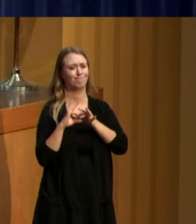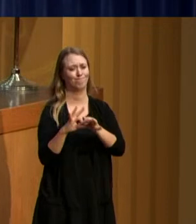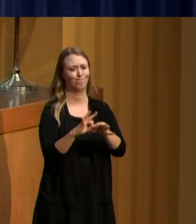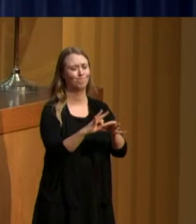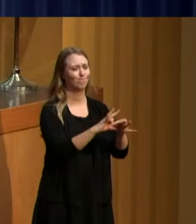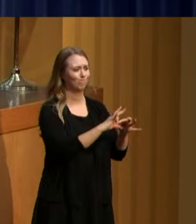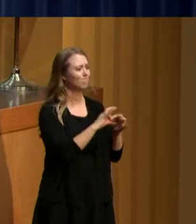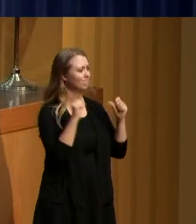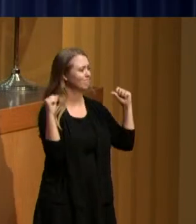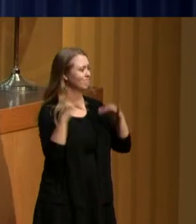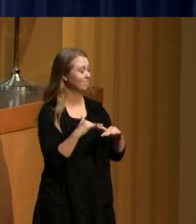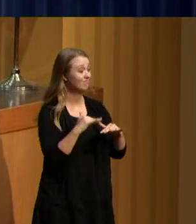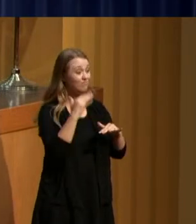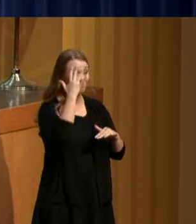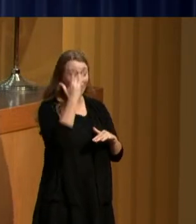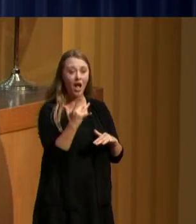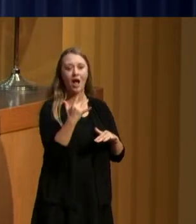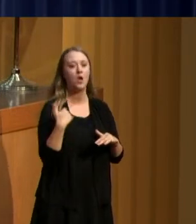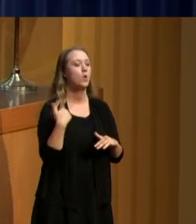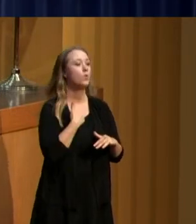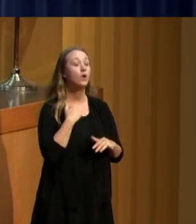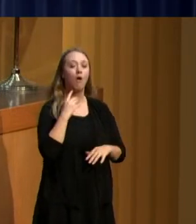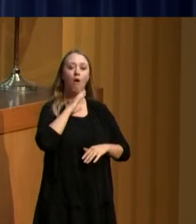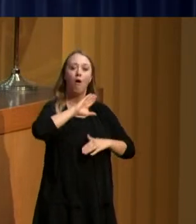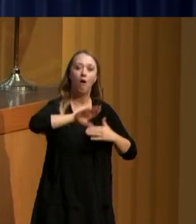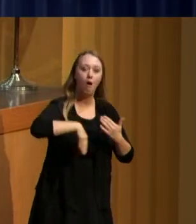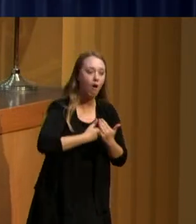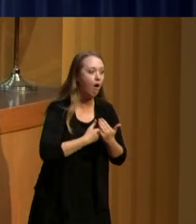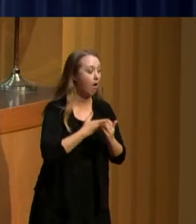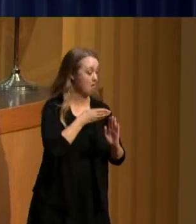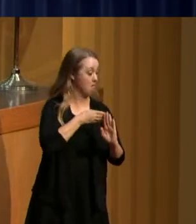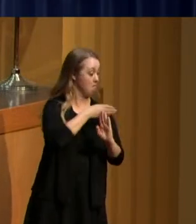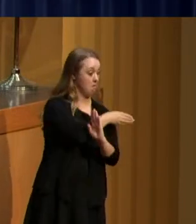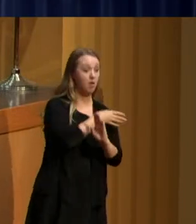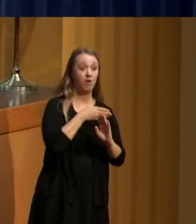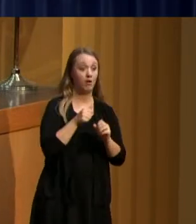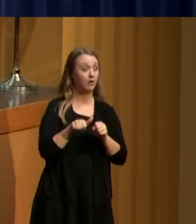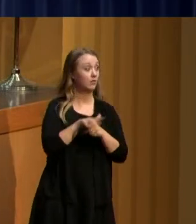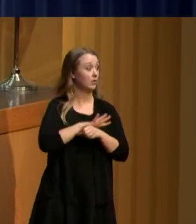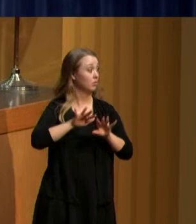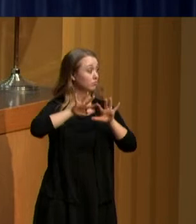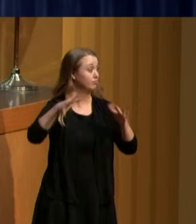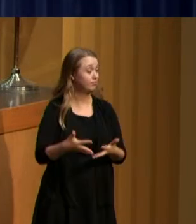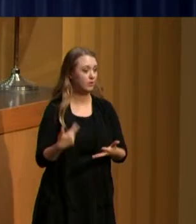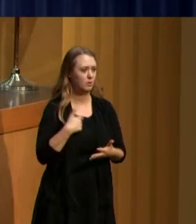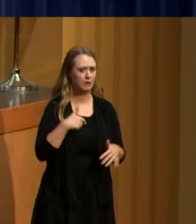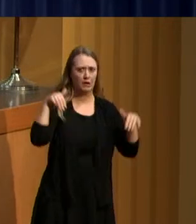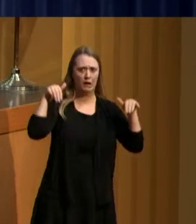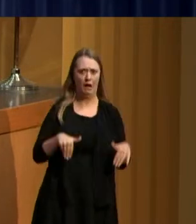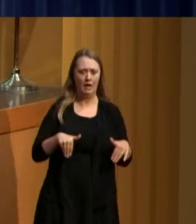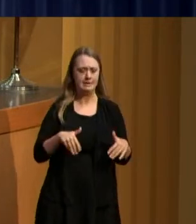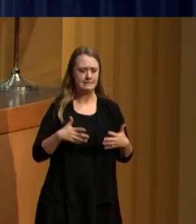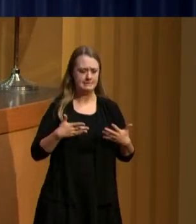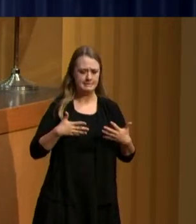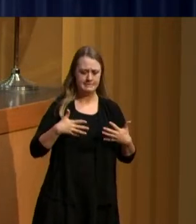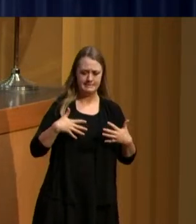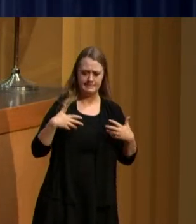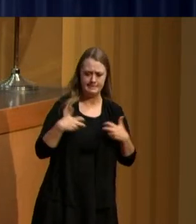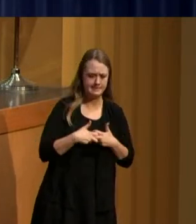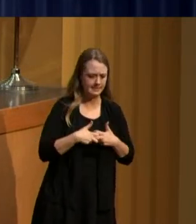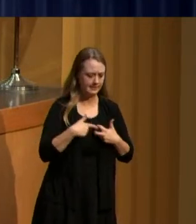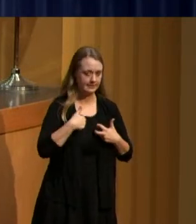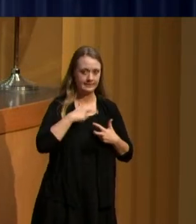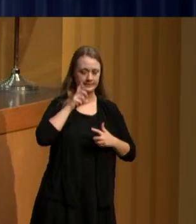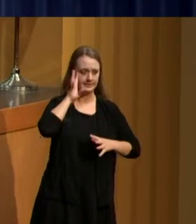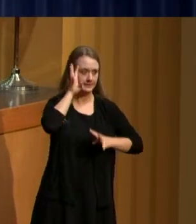we all were at a loss. We all didn't know what to do. We all had to come up with new solutions and ideas,